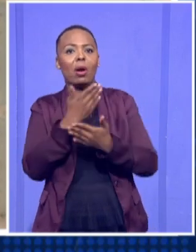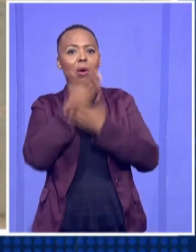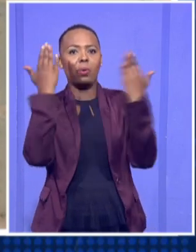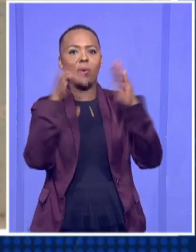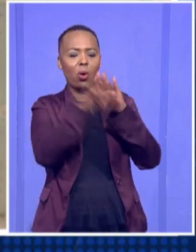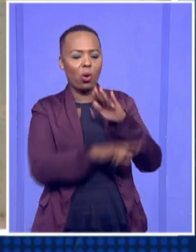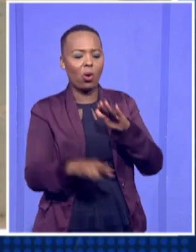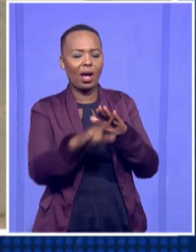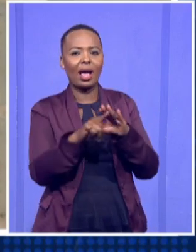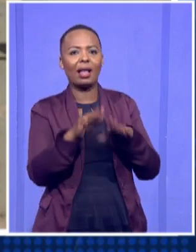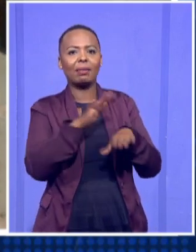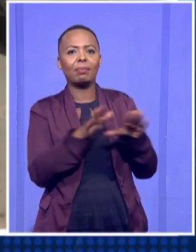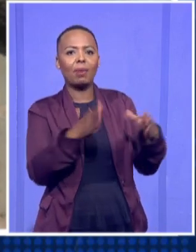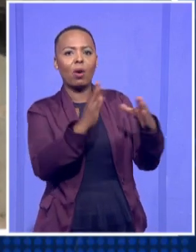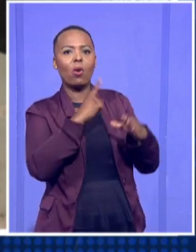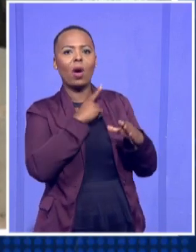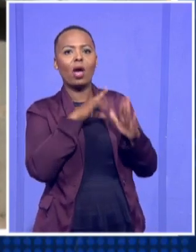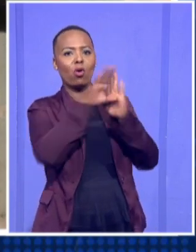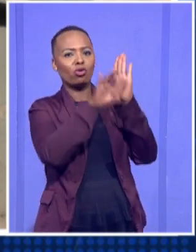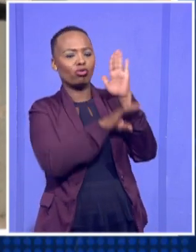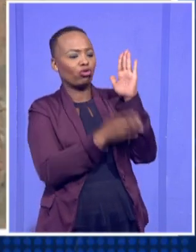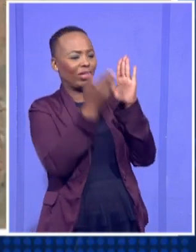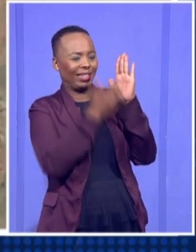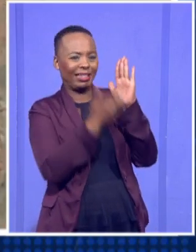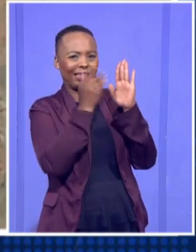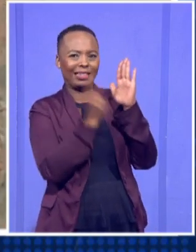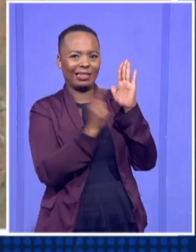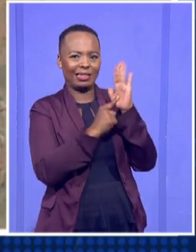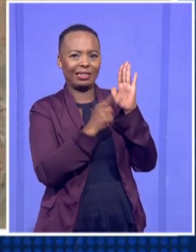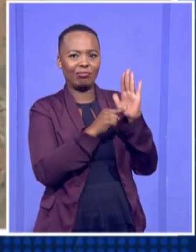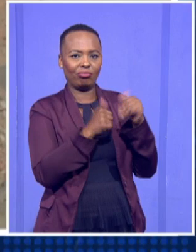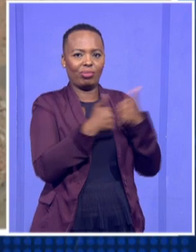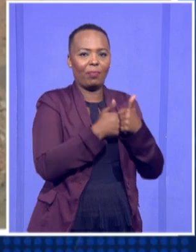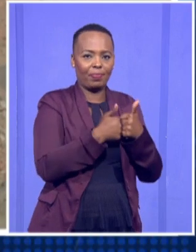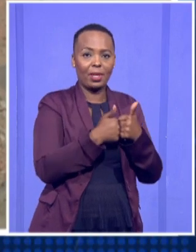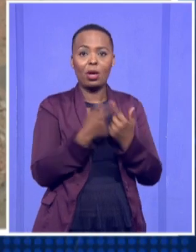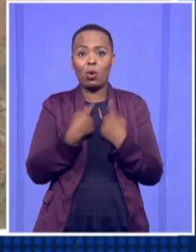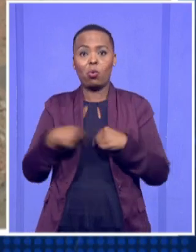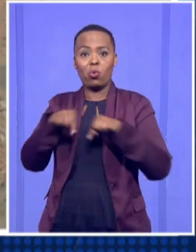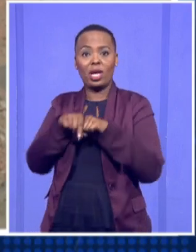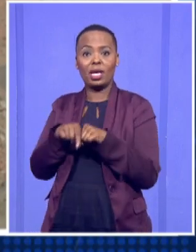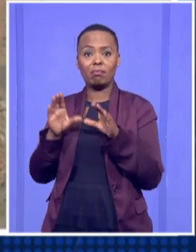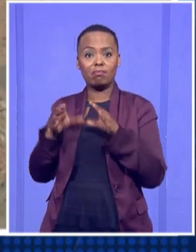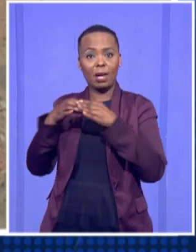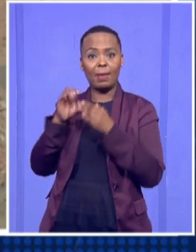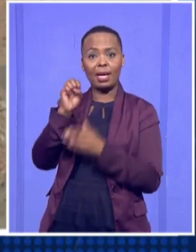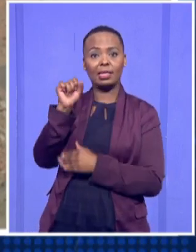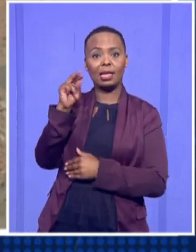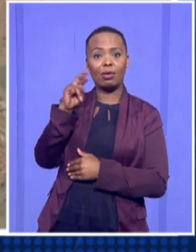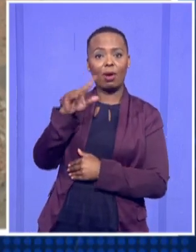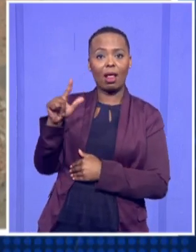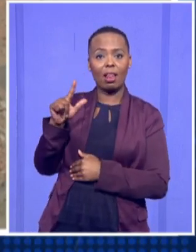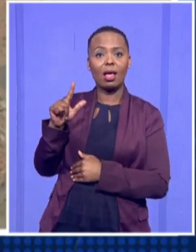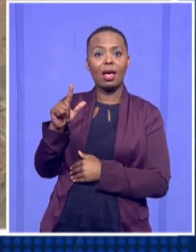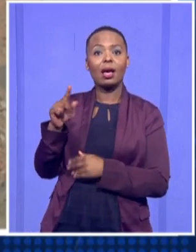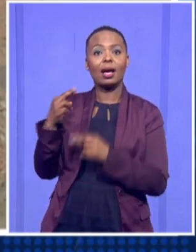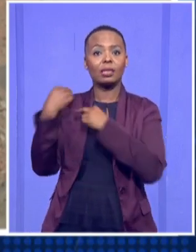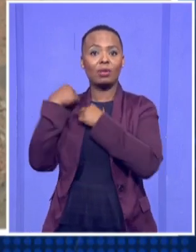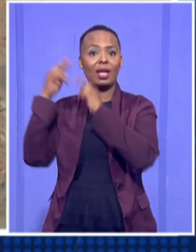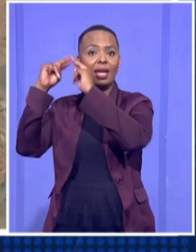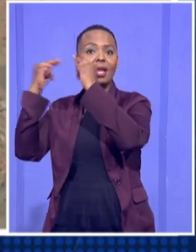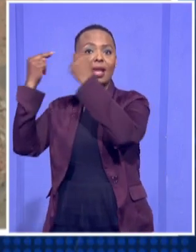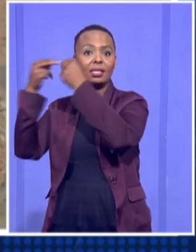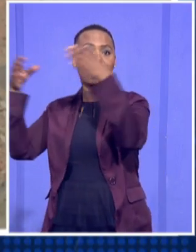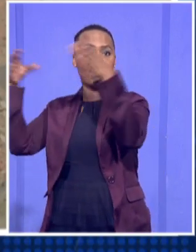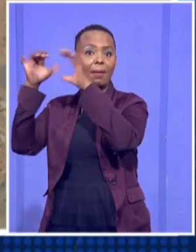is enshrined within the Constitution. Us at Sanral, for example, we are responsible at the national level, and at